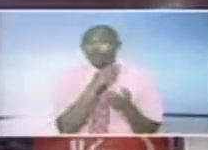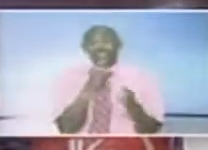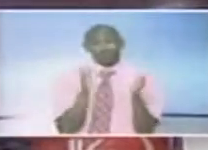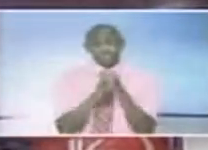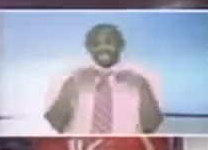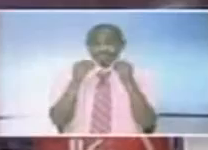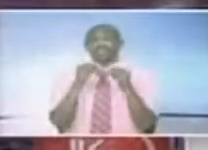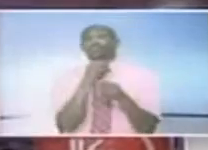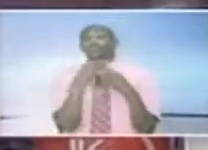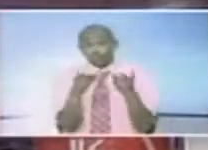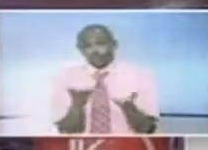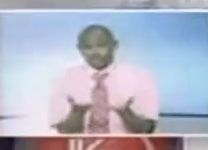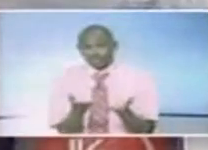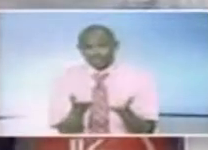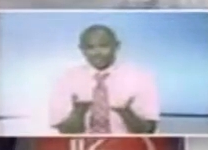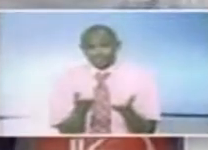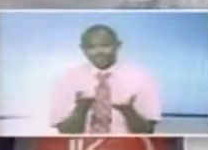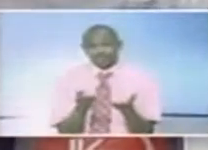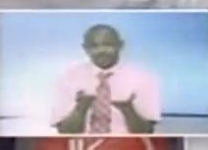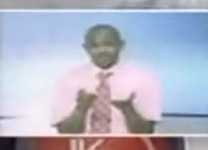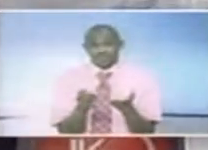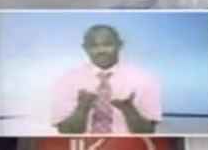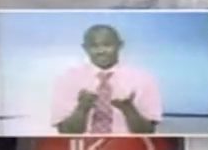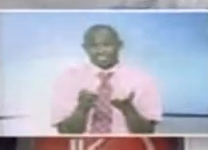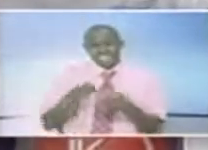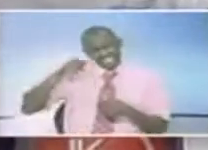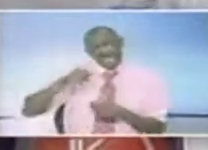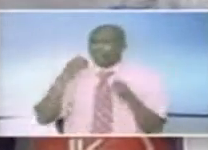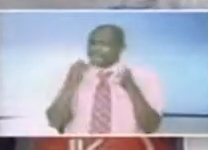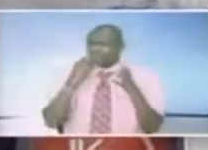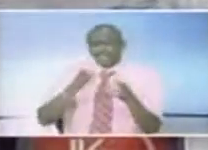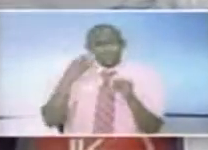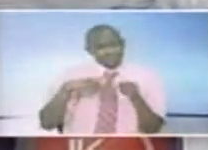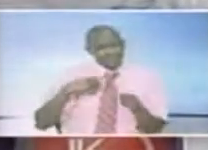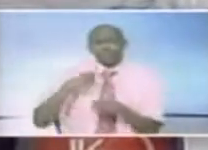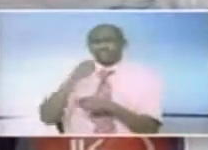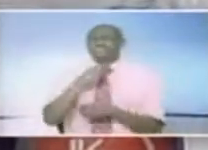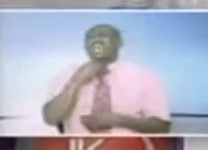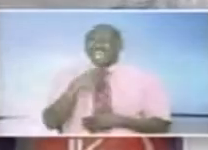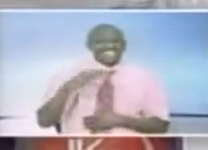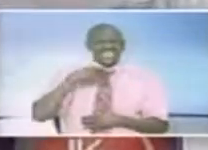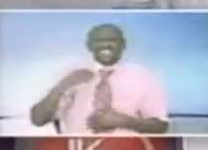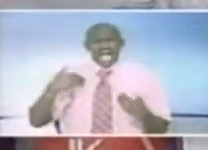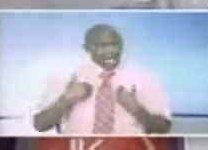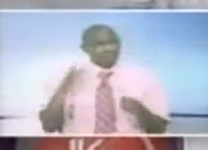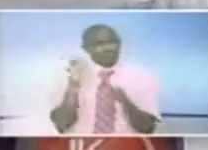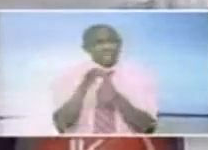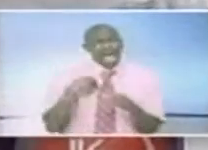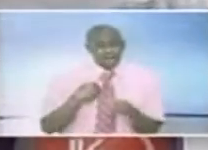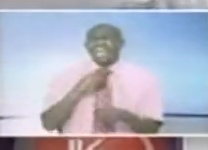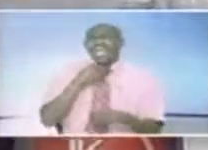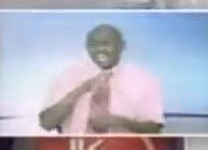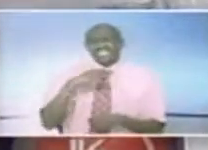giving solutions. And especially, you know, lately Kenyans have become extremely hateful, extremely